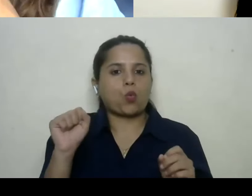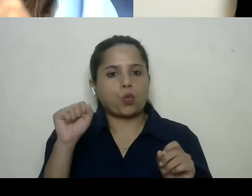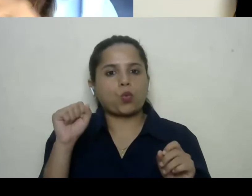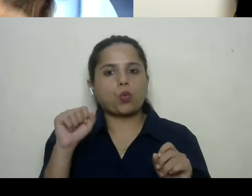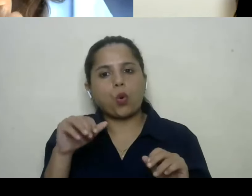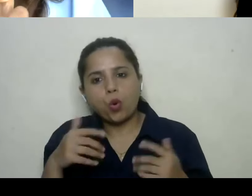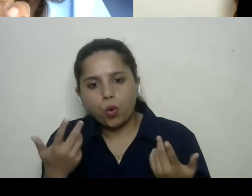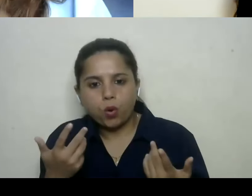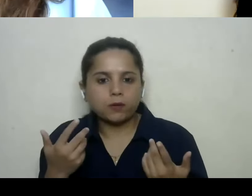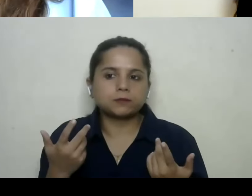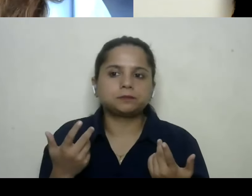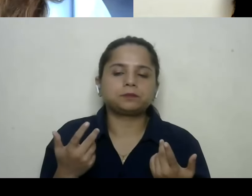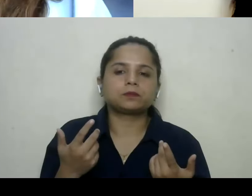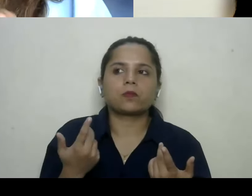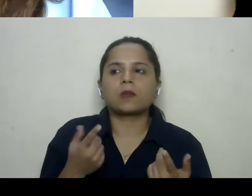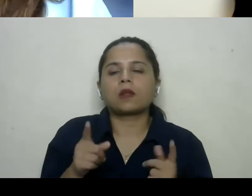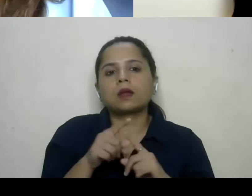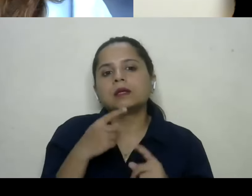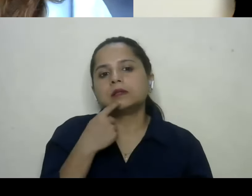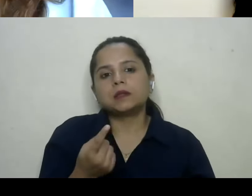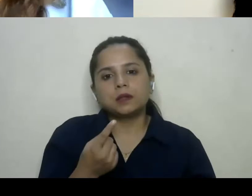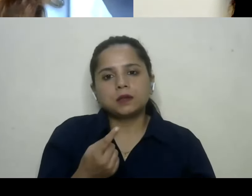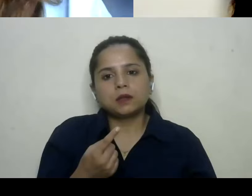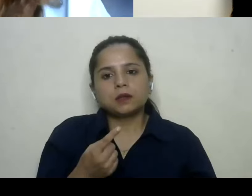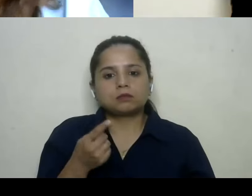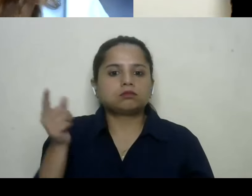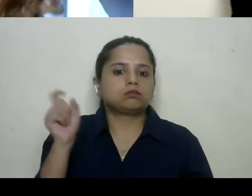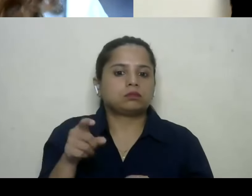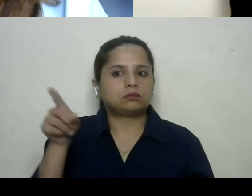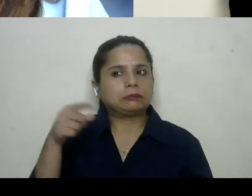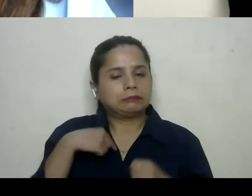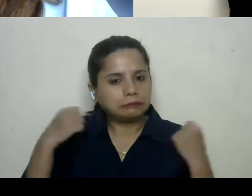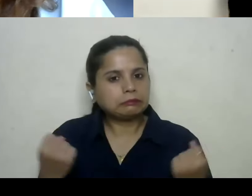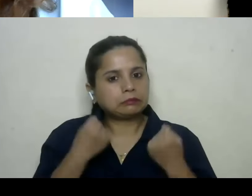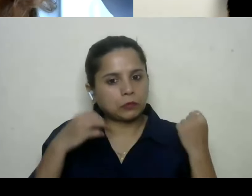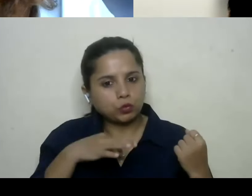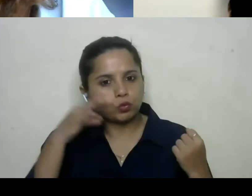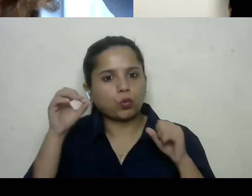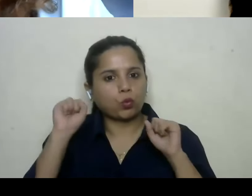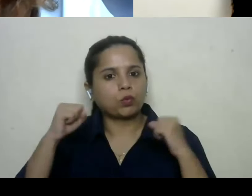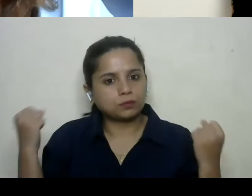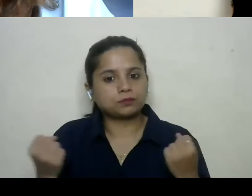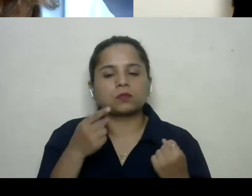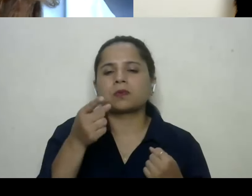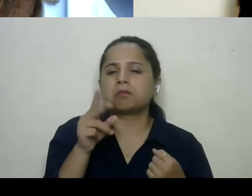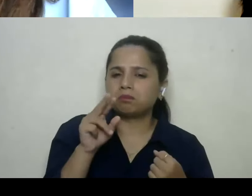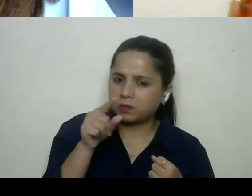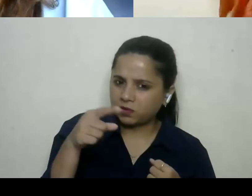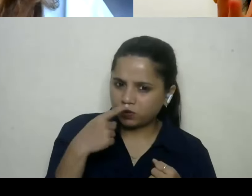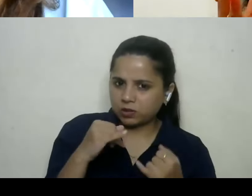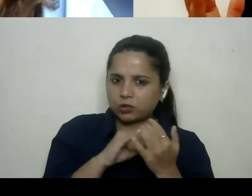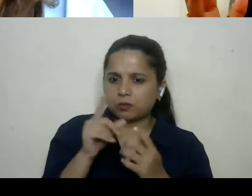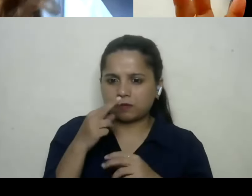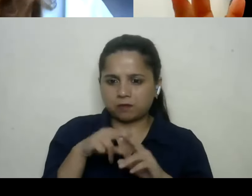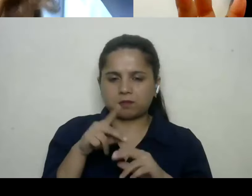her would say soul to it. right. So So we have basically, so yeah, basically, Shilpi, if I can like